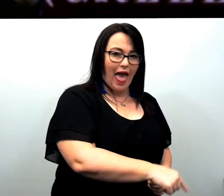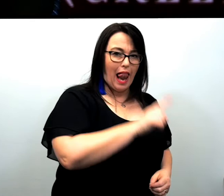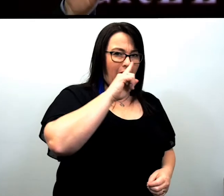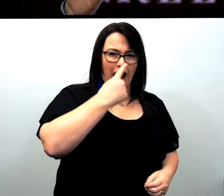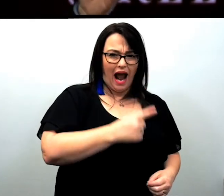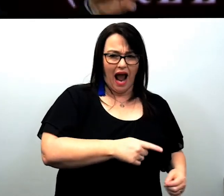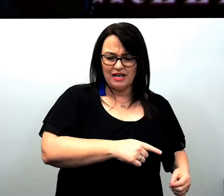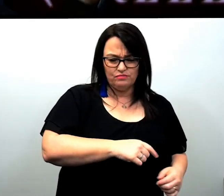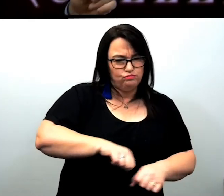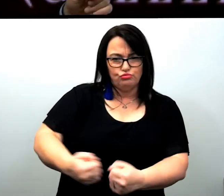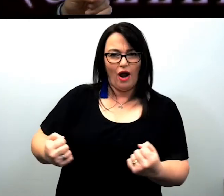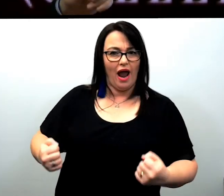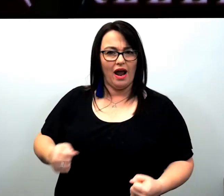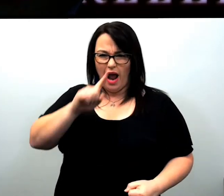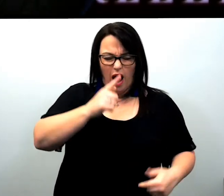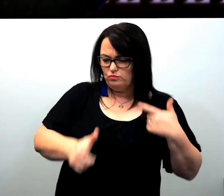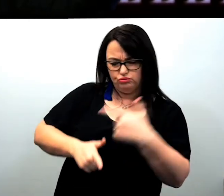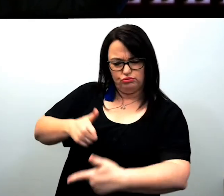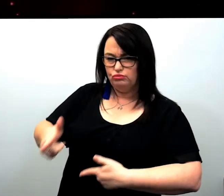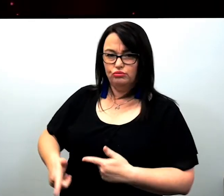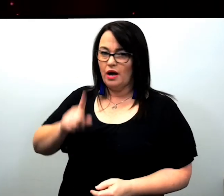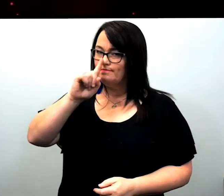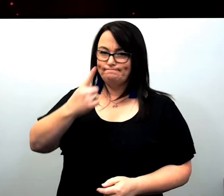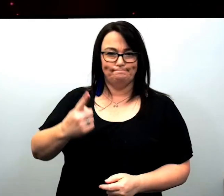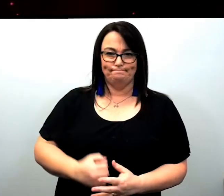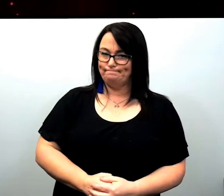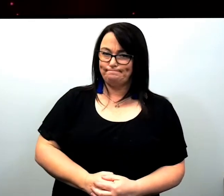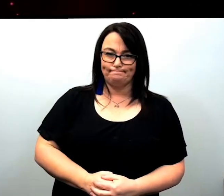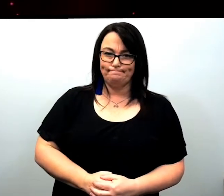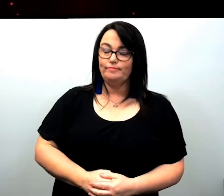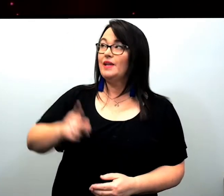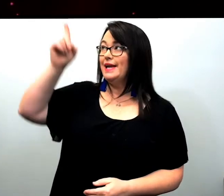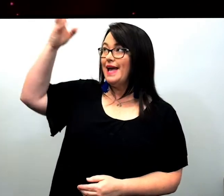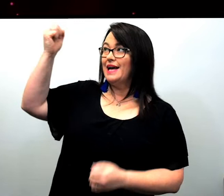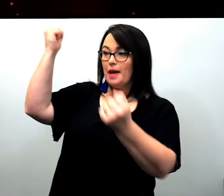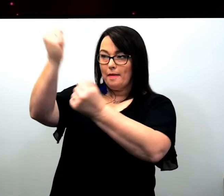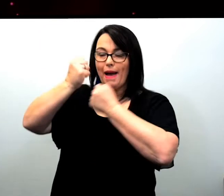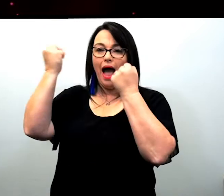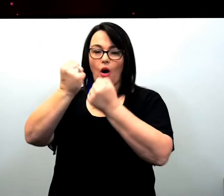church will be powerful to bring transformation because it has the power to bind and to loose.